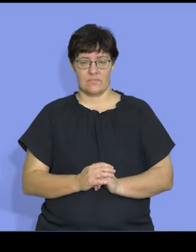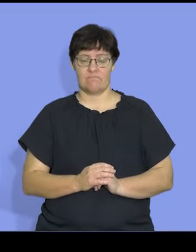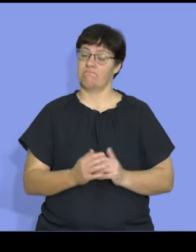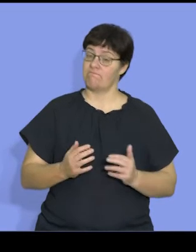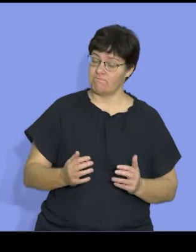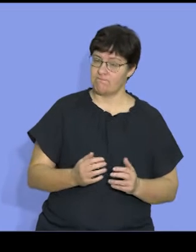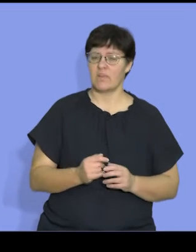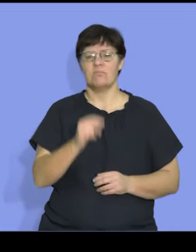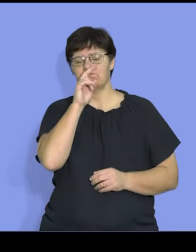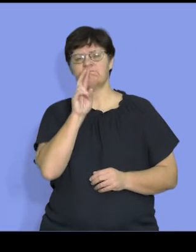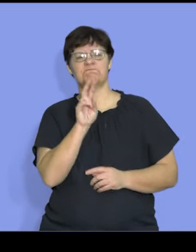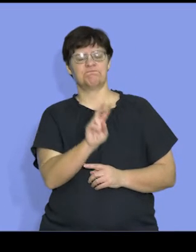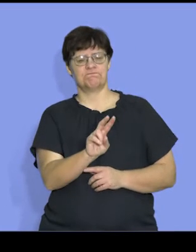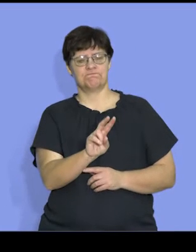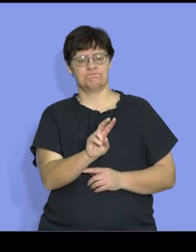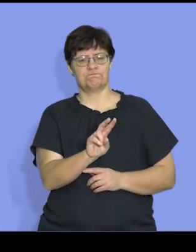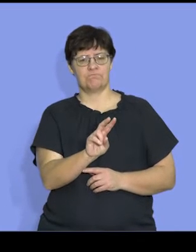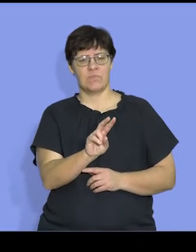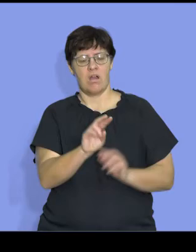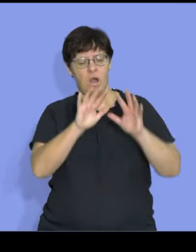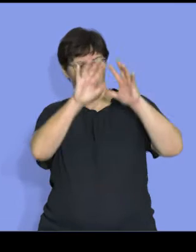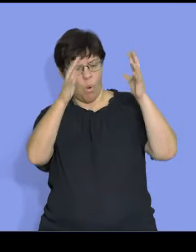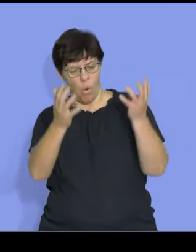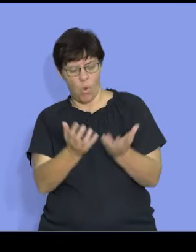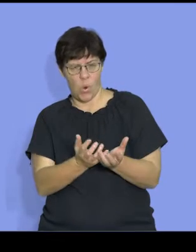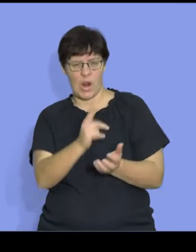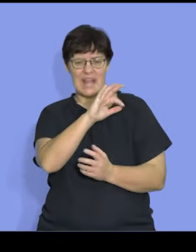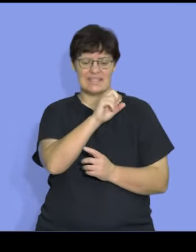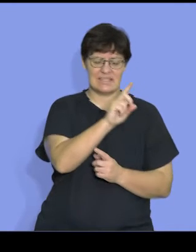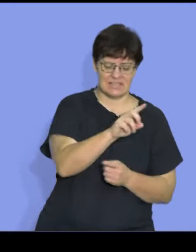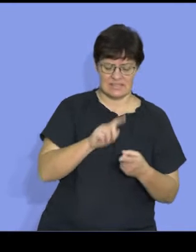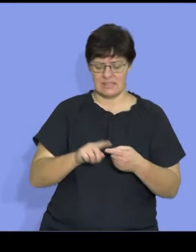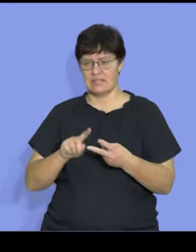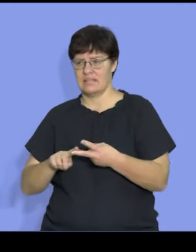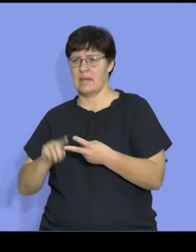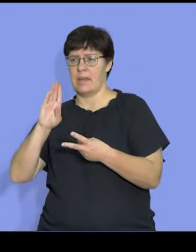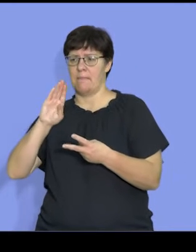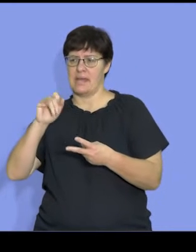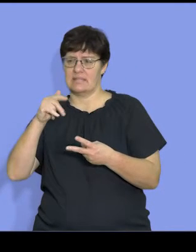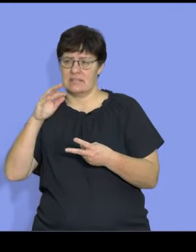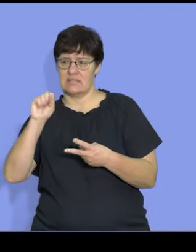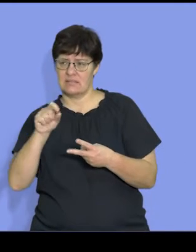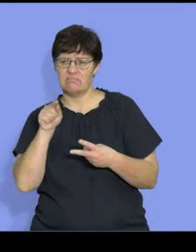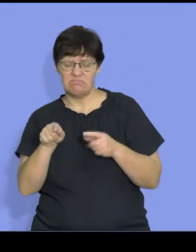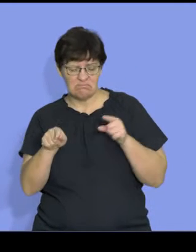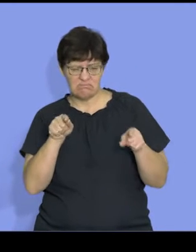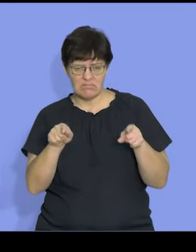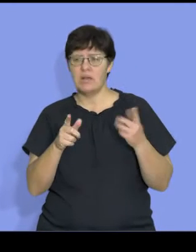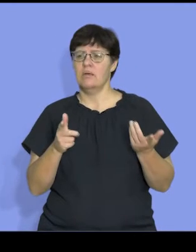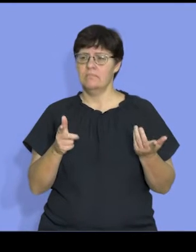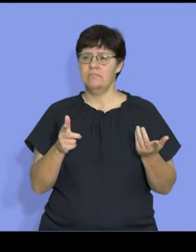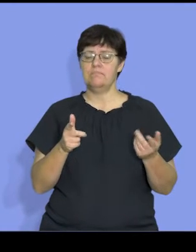Now, let's look at the overview of acids and bases as a component of the broader knowledge area